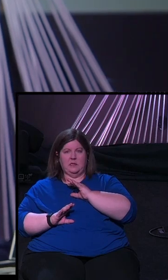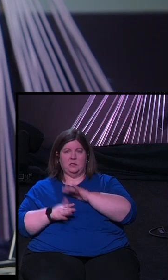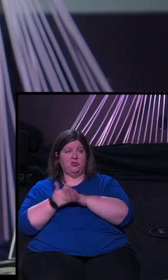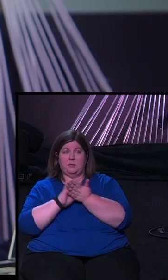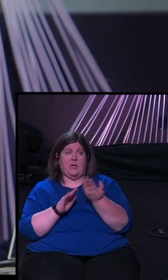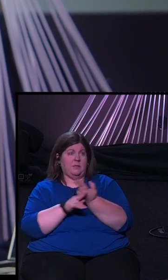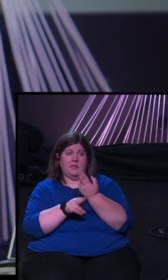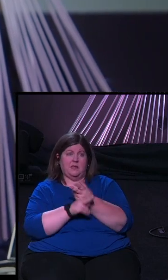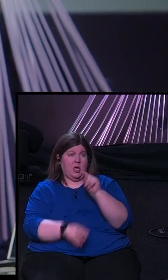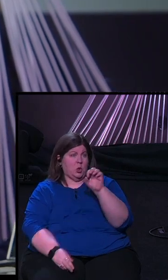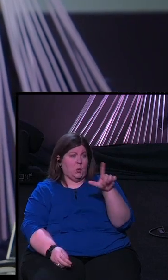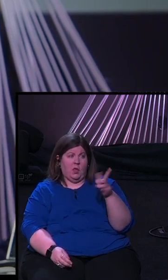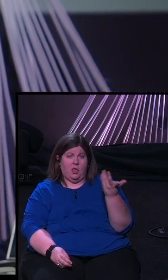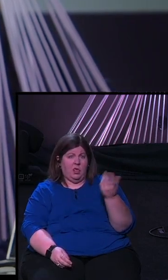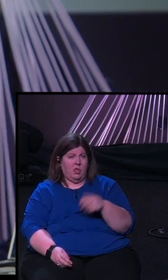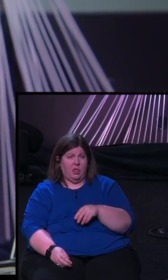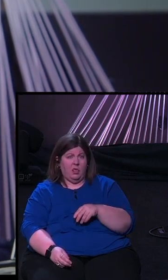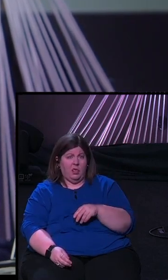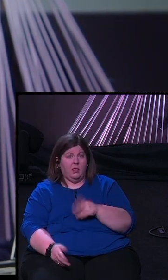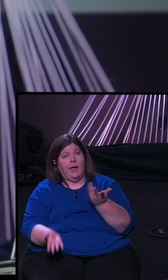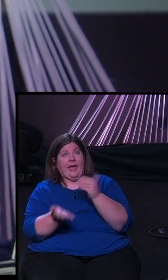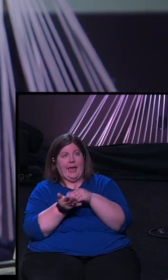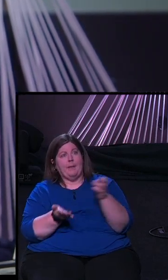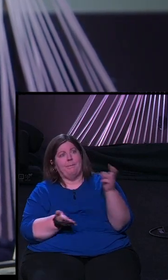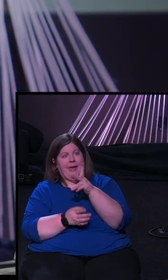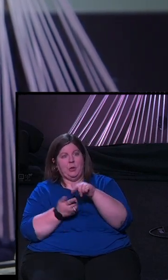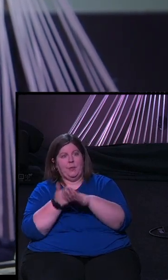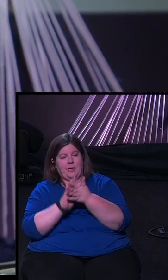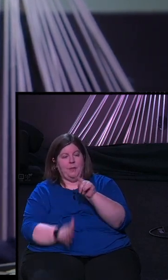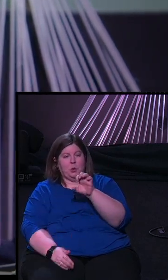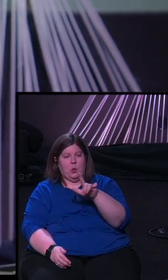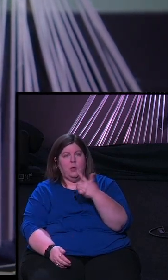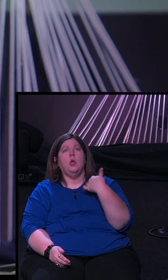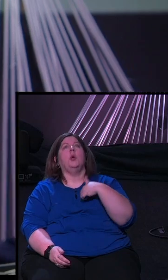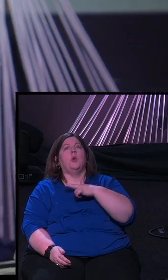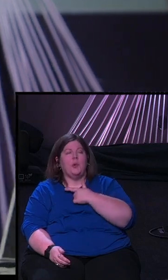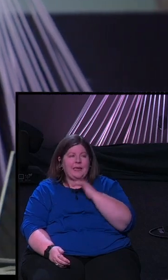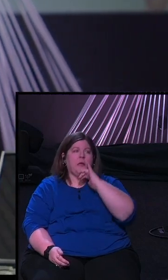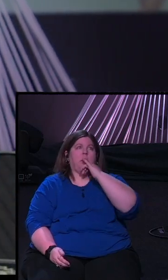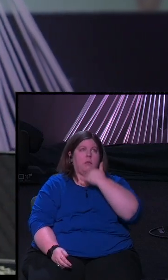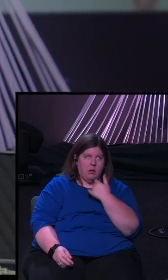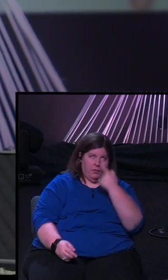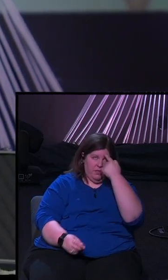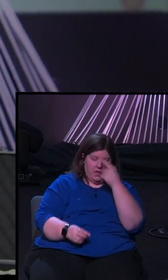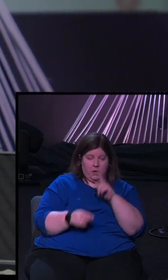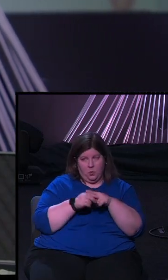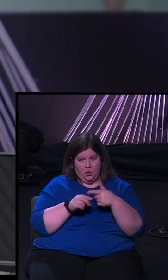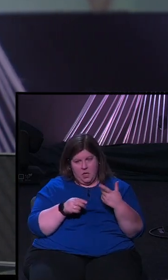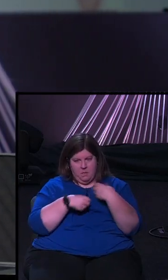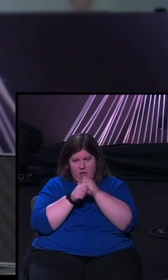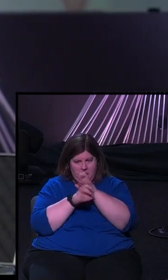tool. It actually re-becomes a tool. We turn it into something else different, but it actually becomes a